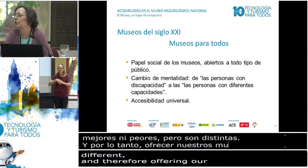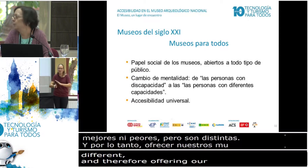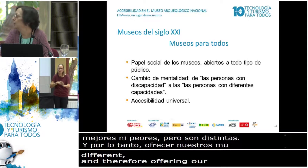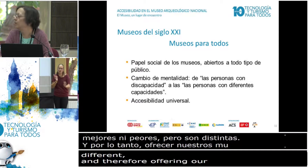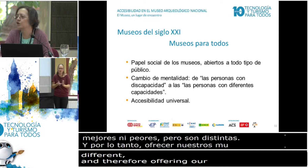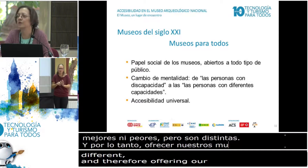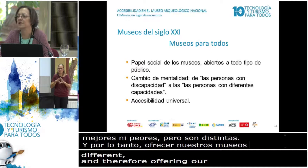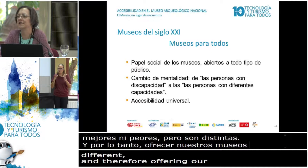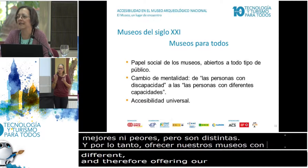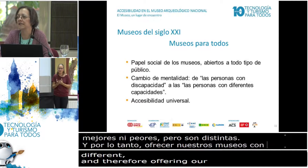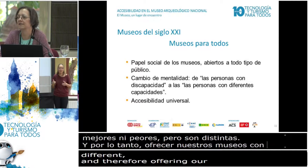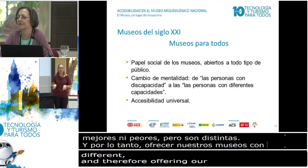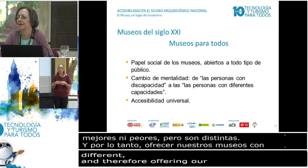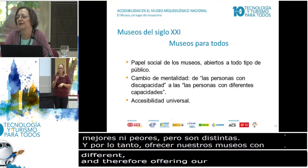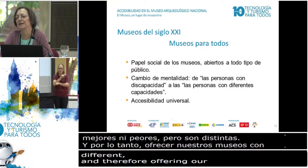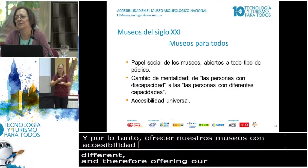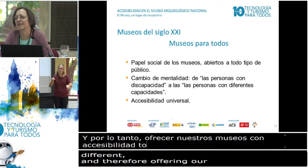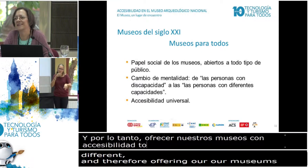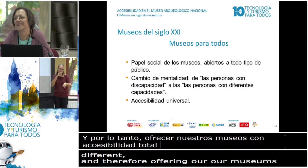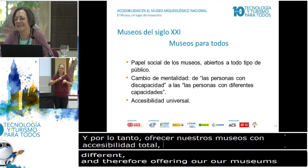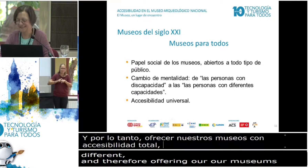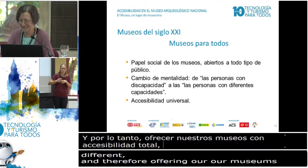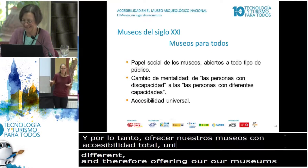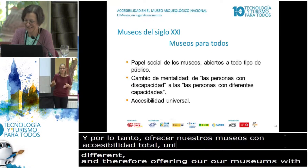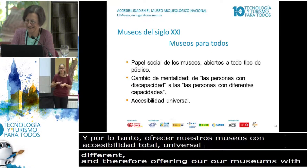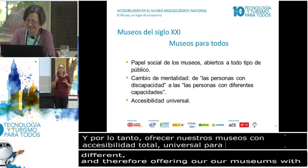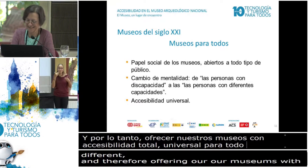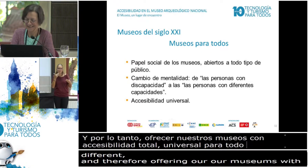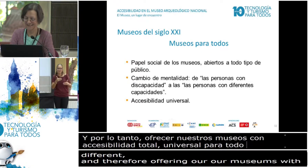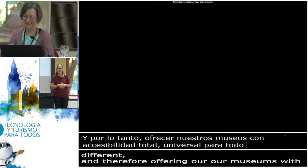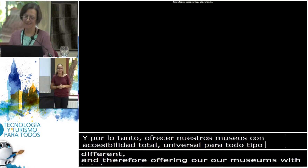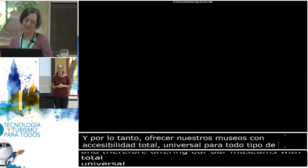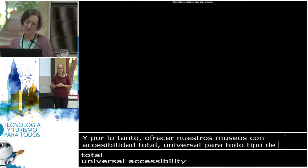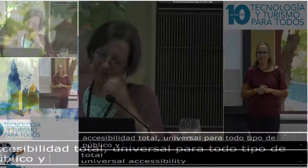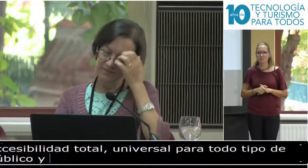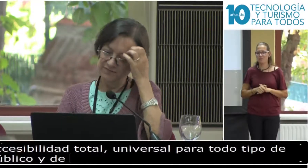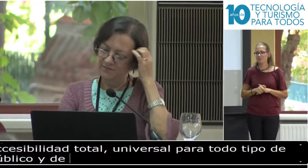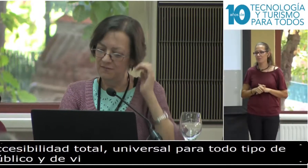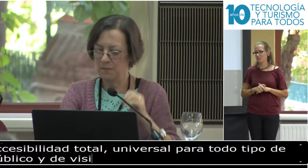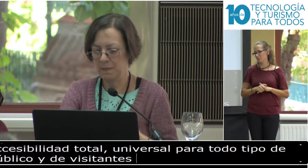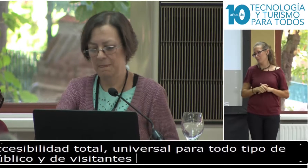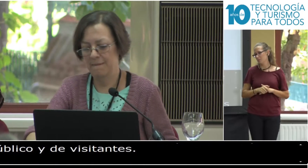universal accessibility for all kinds of visitors. Thank you very much.